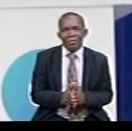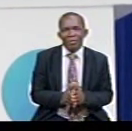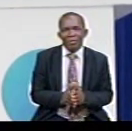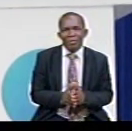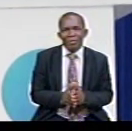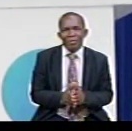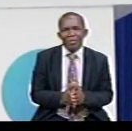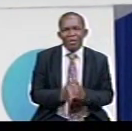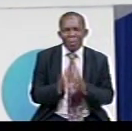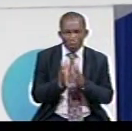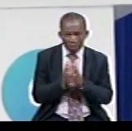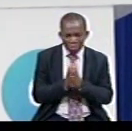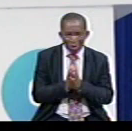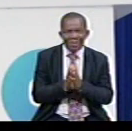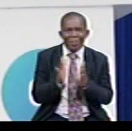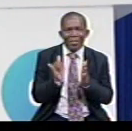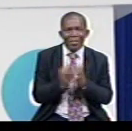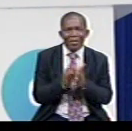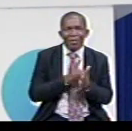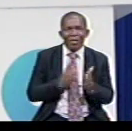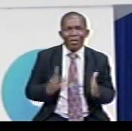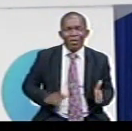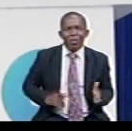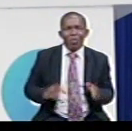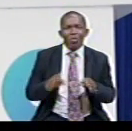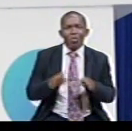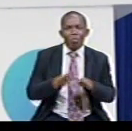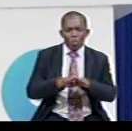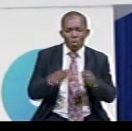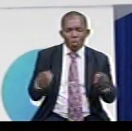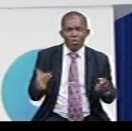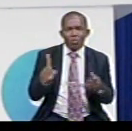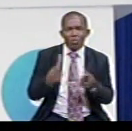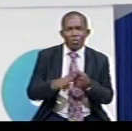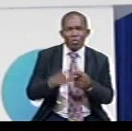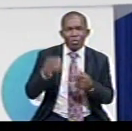Pray that the Lord will open unto his servant a great door of utterance.